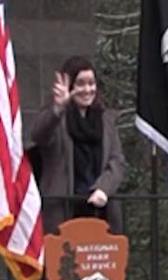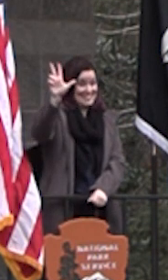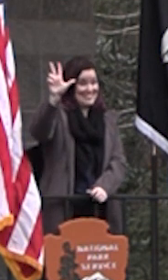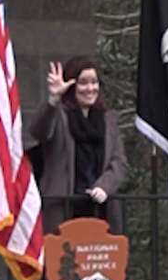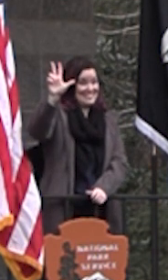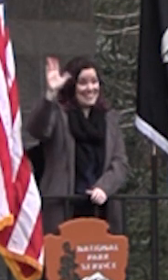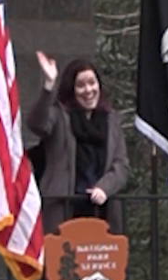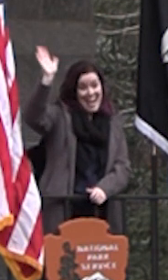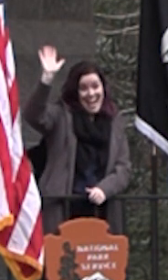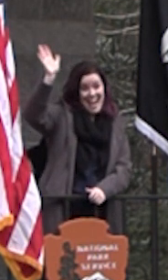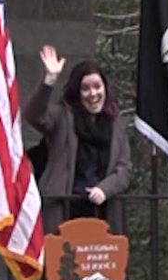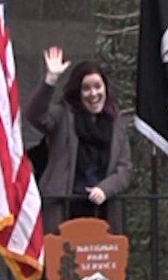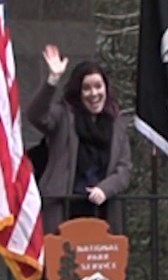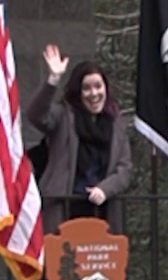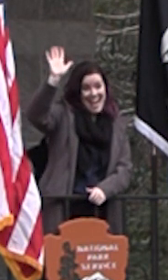1, 2, 3, raise your hands.